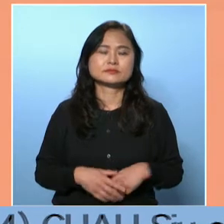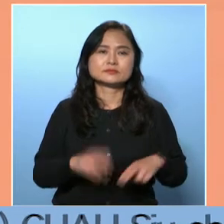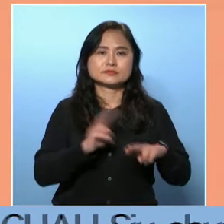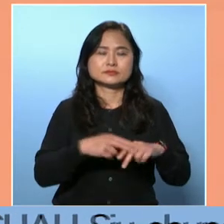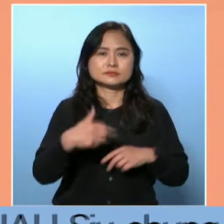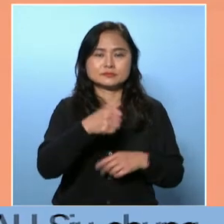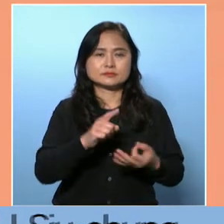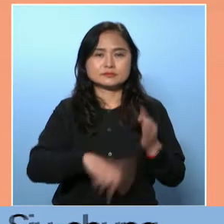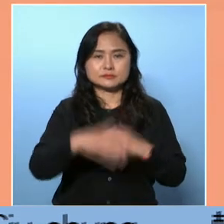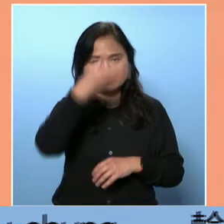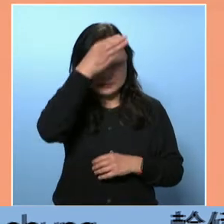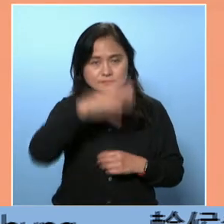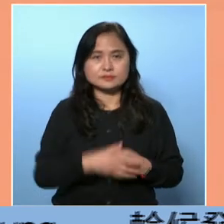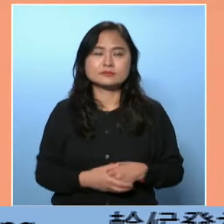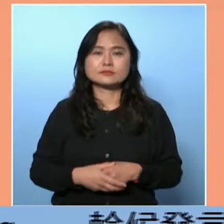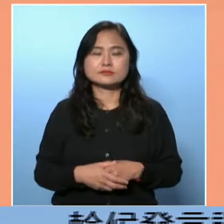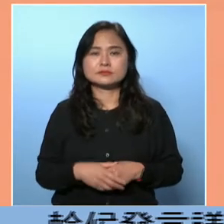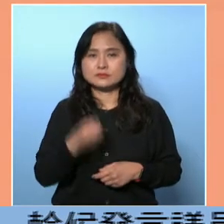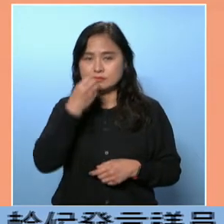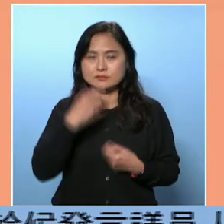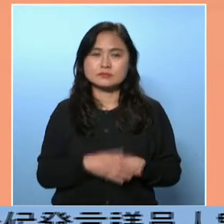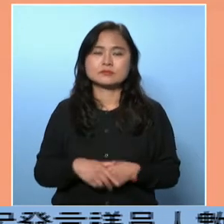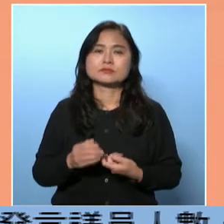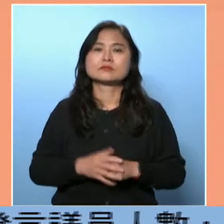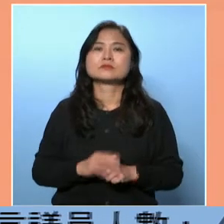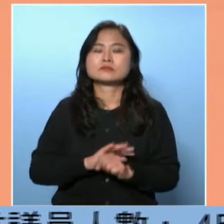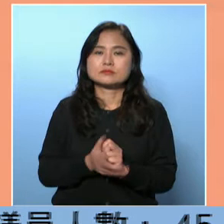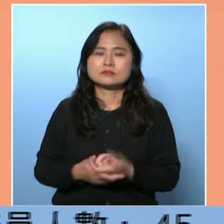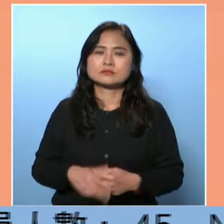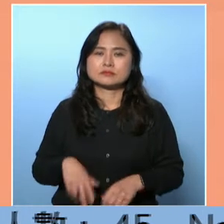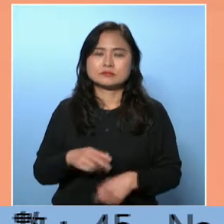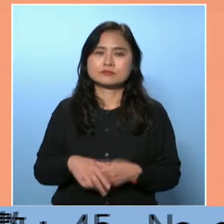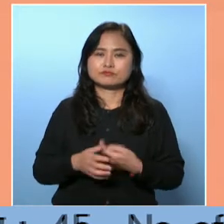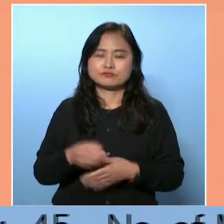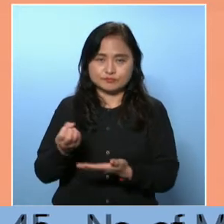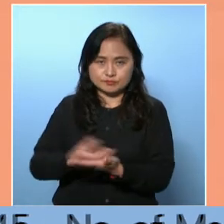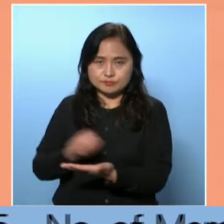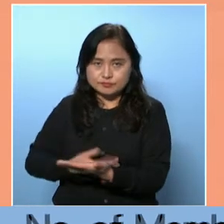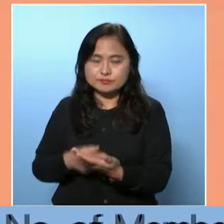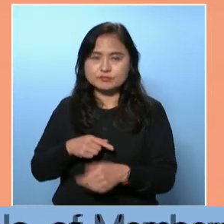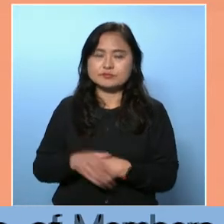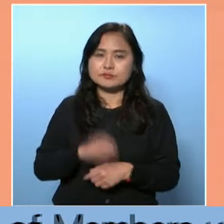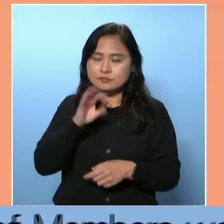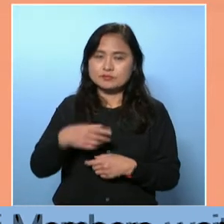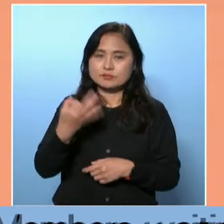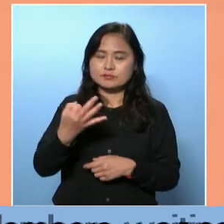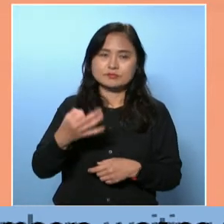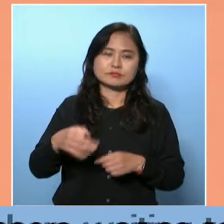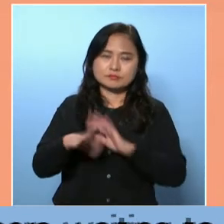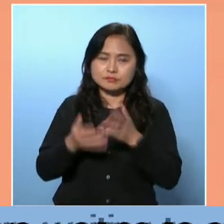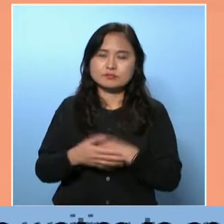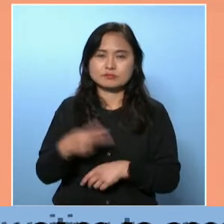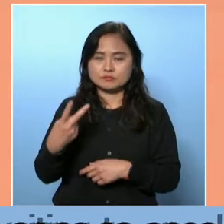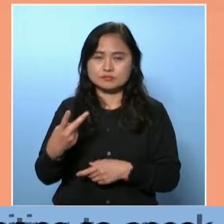Madam Deputy, President Xi had